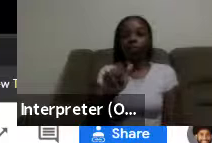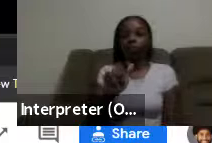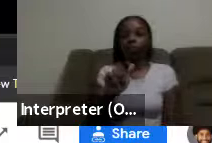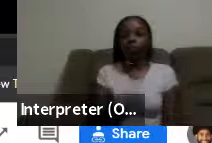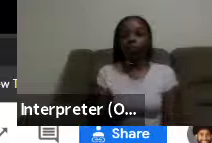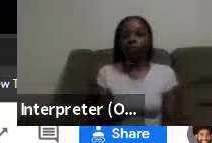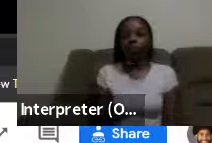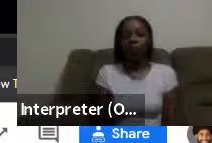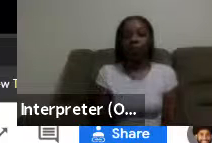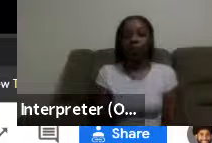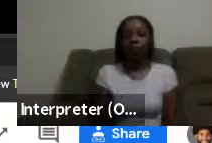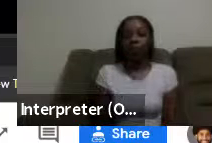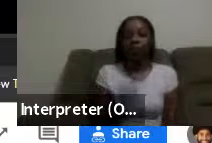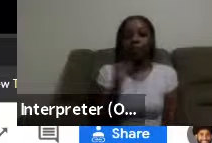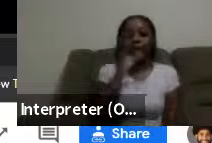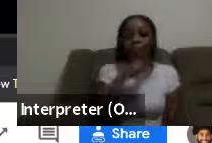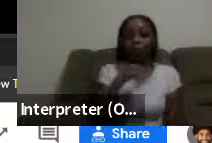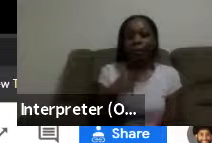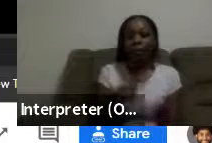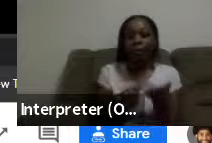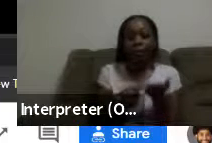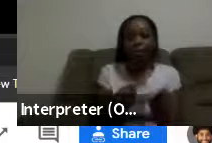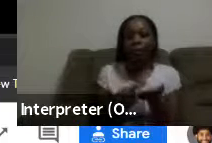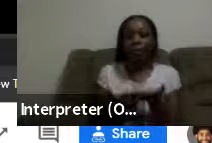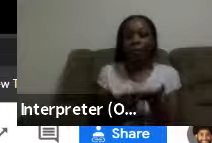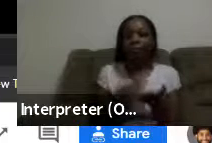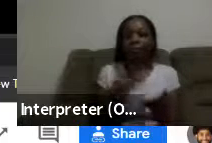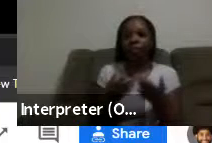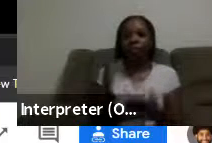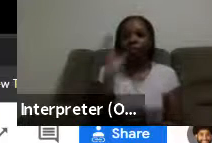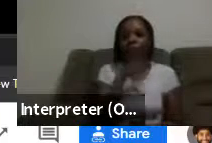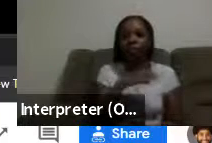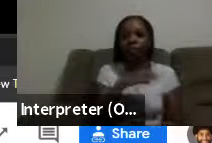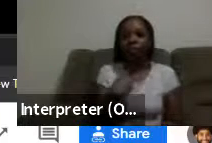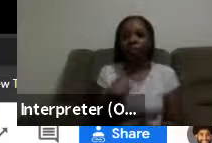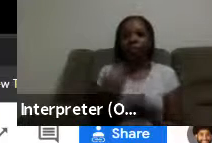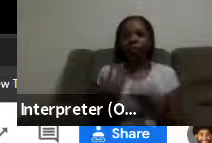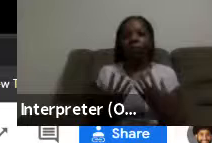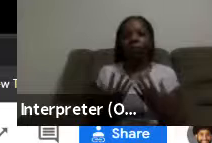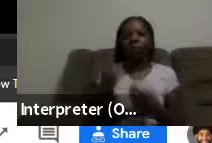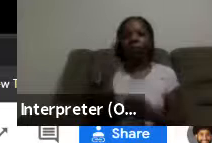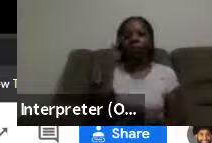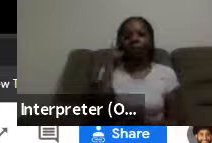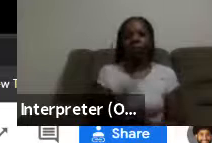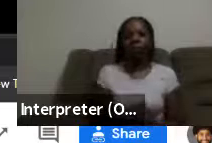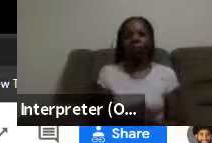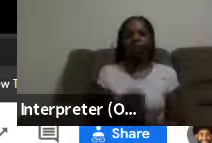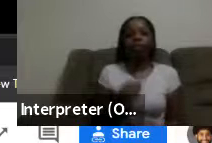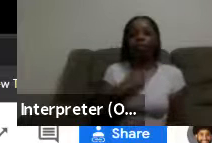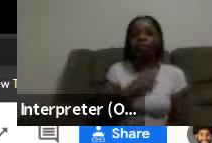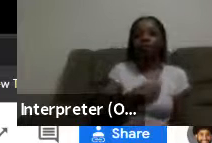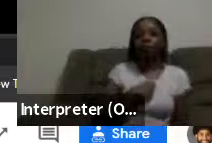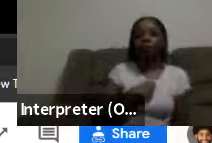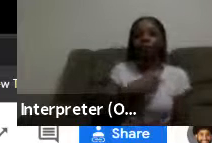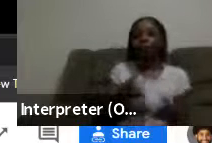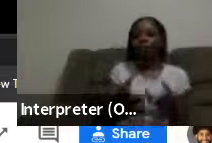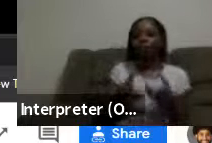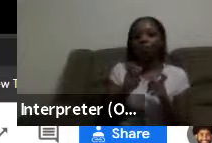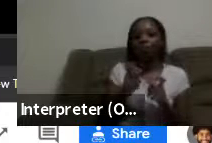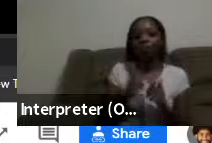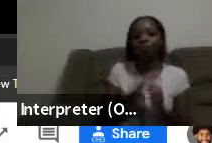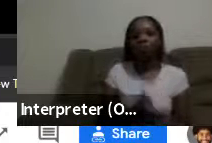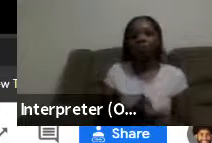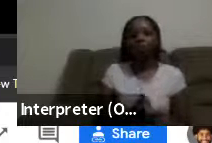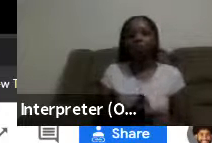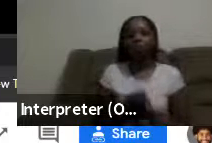Did I miss discussion? I might have missed it. I was waiting for it. Sorry, I moved too fast. We'll need to entertain a motion